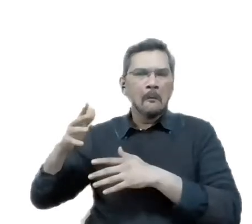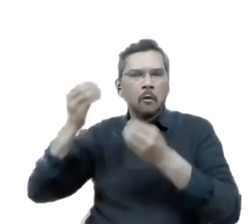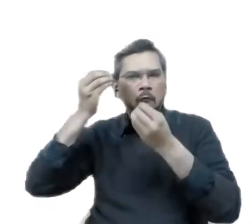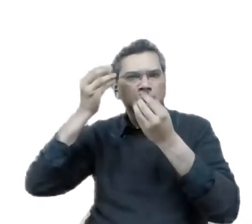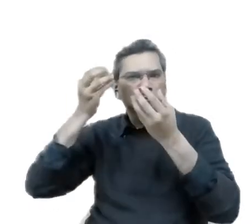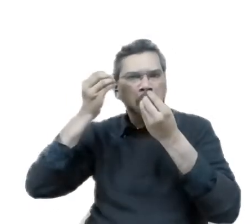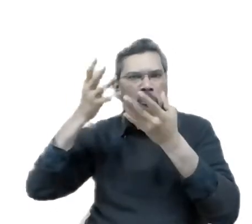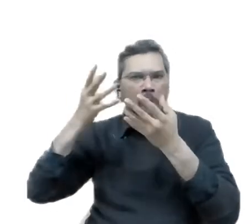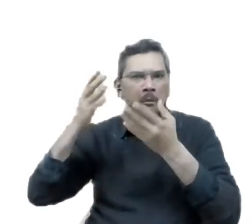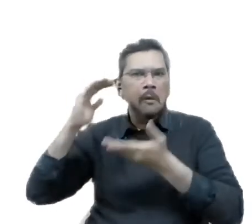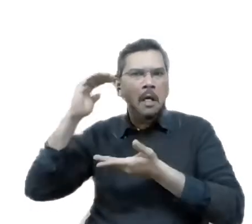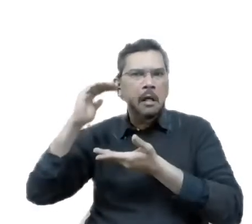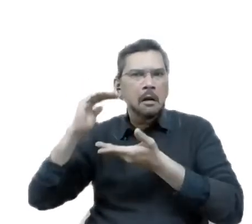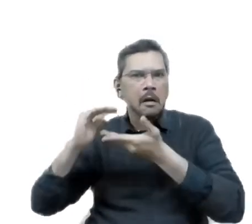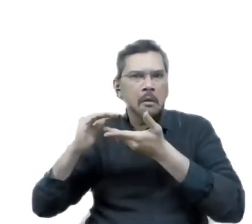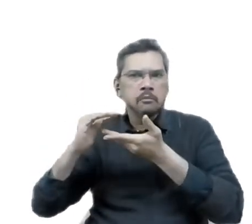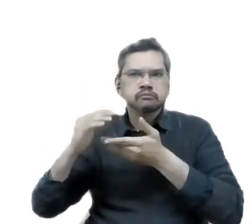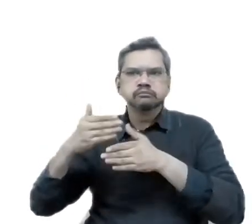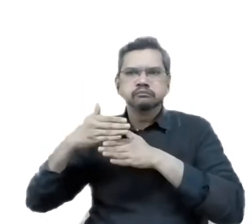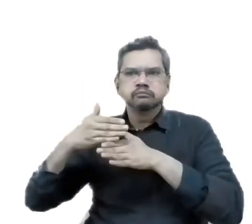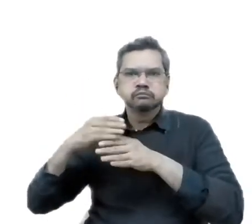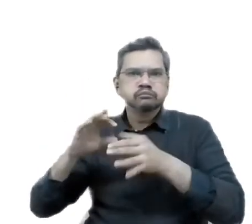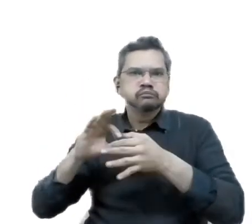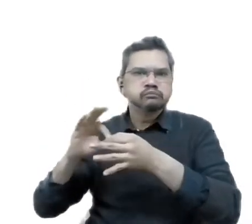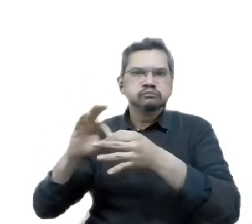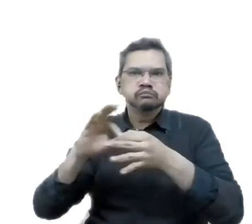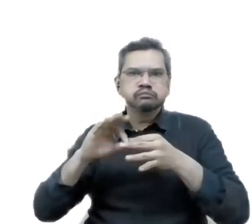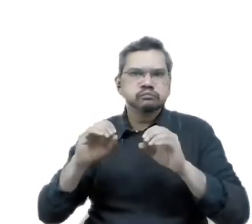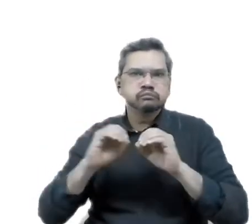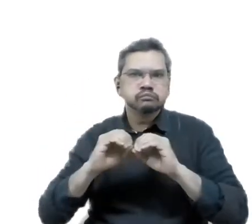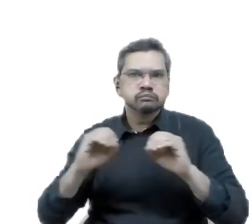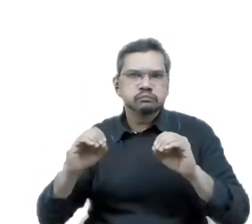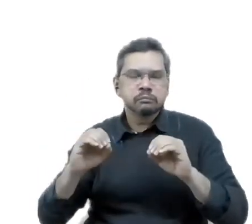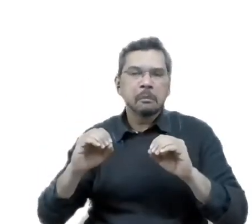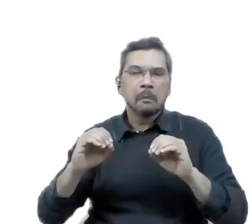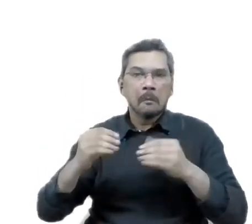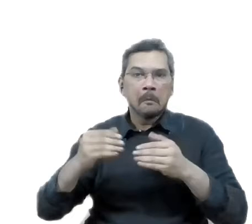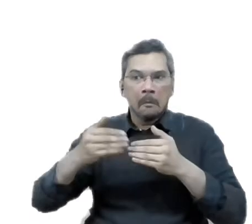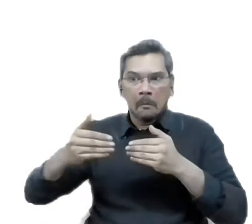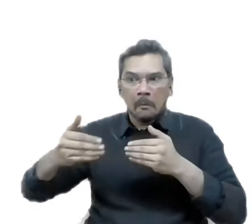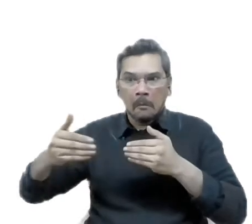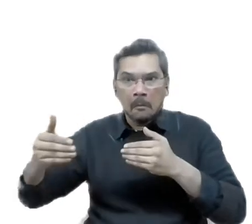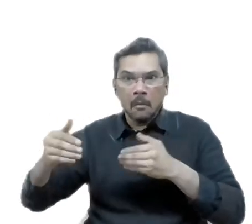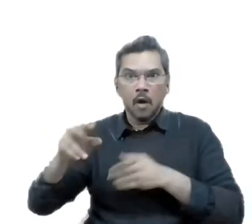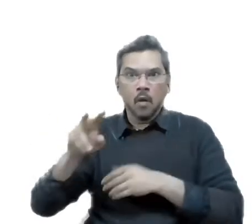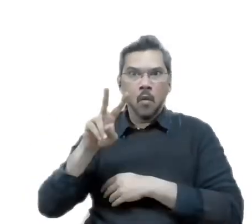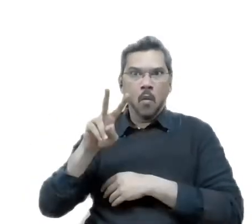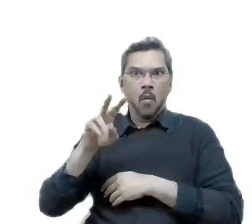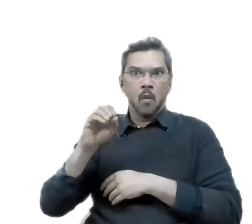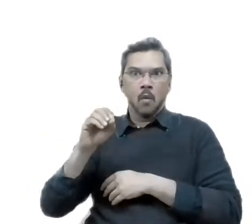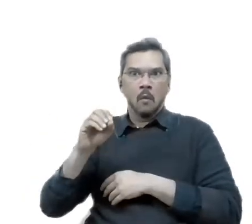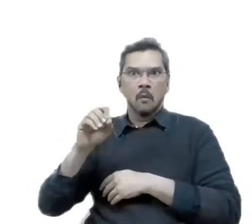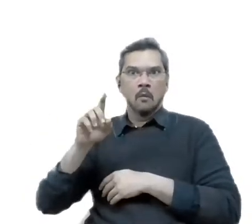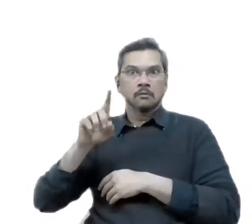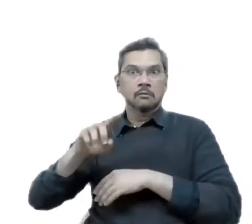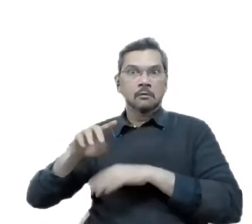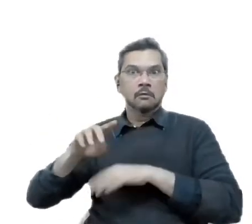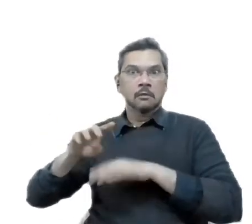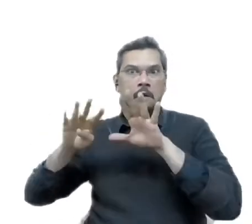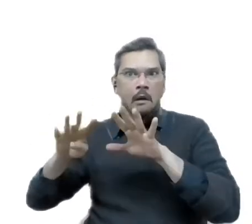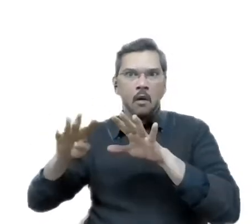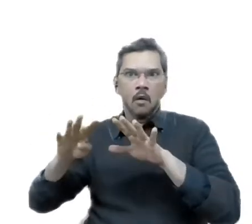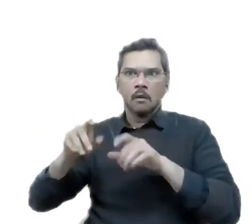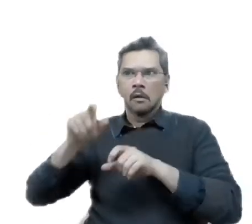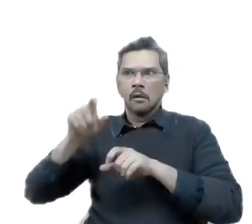June 2019 that there's been an exponential increase in the number of people using that data, but also not as